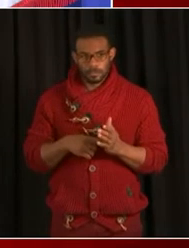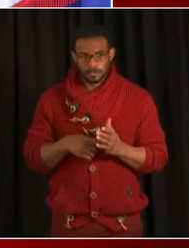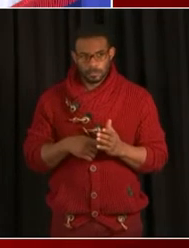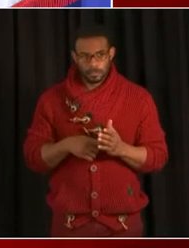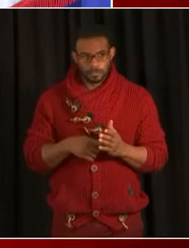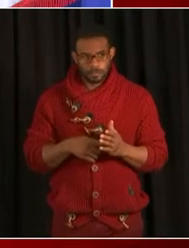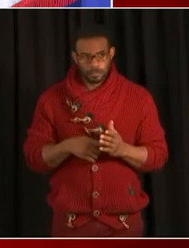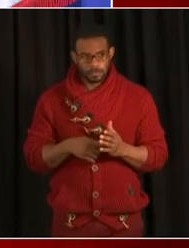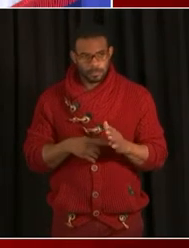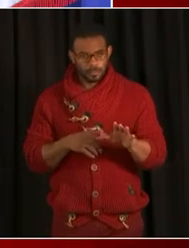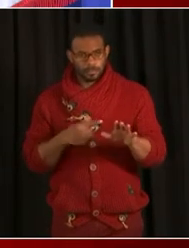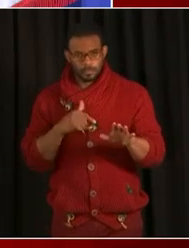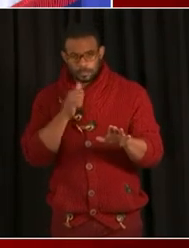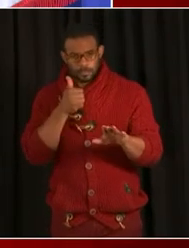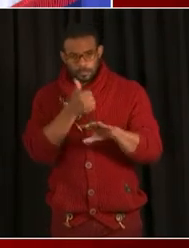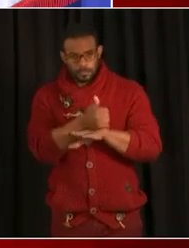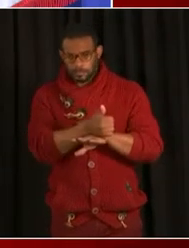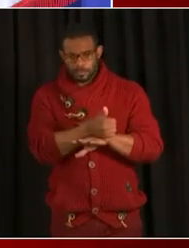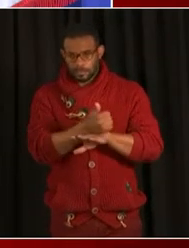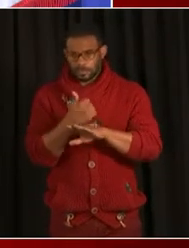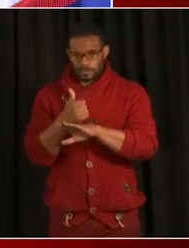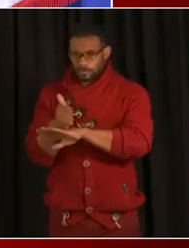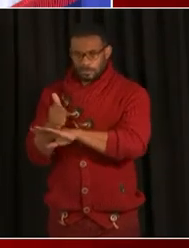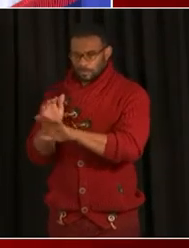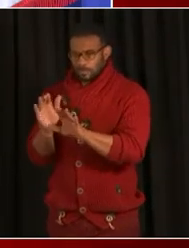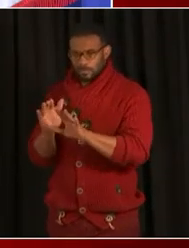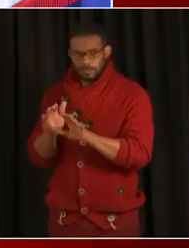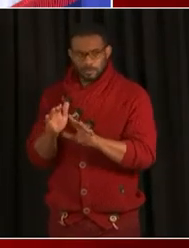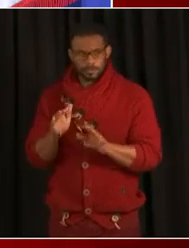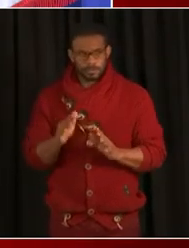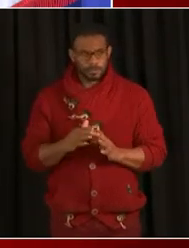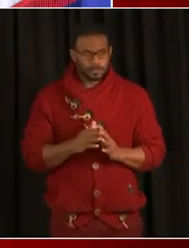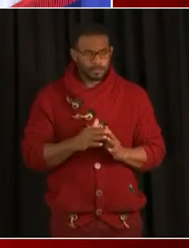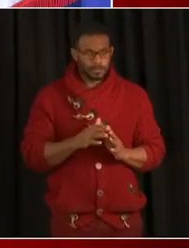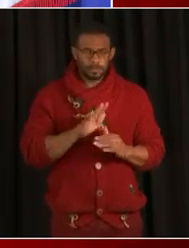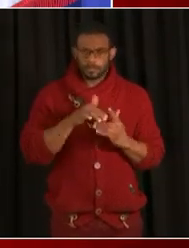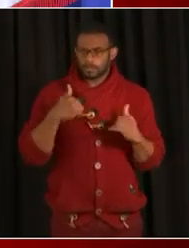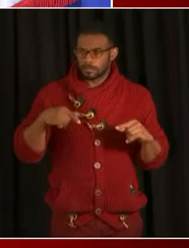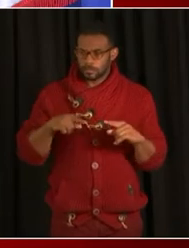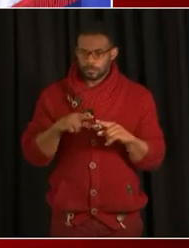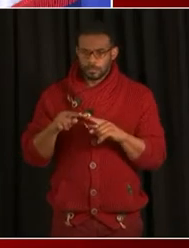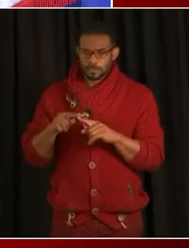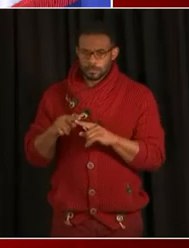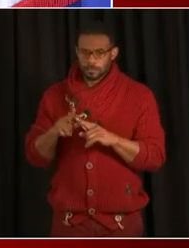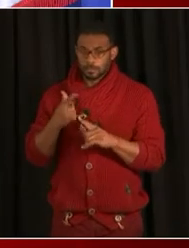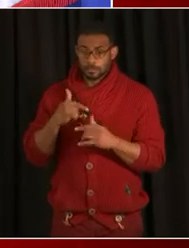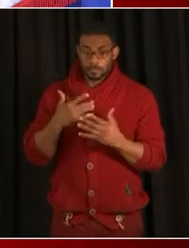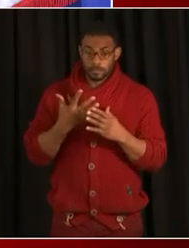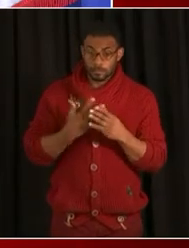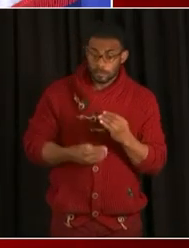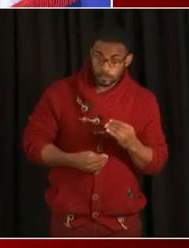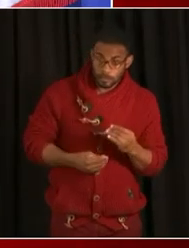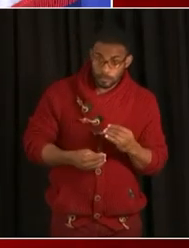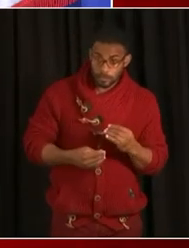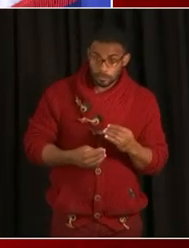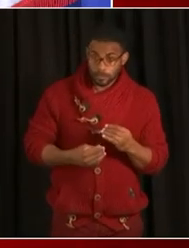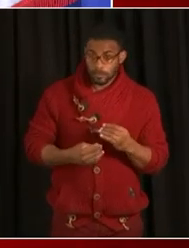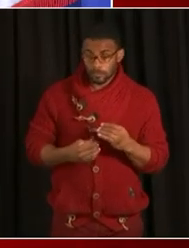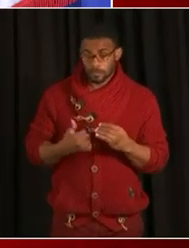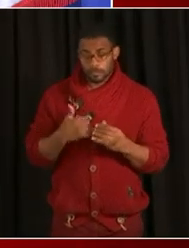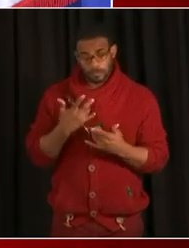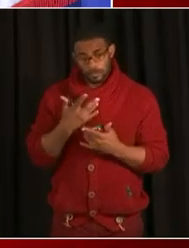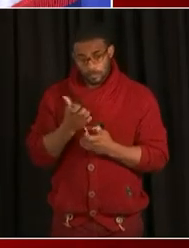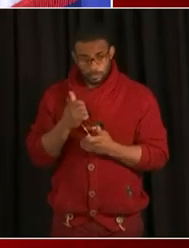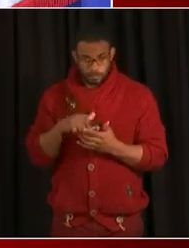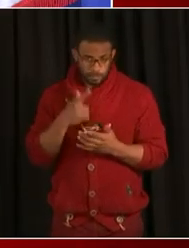to happen, right? And we're not saying it's anyone's fault. Yeah, and all of us though, what we lost, and I